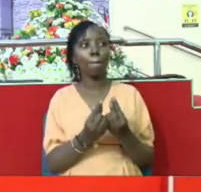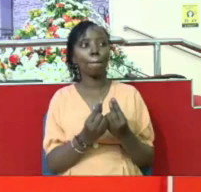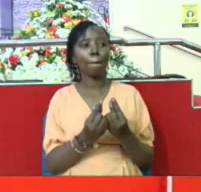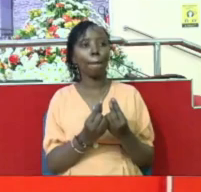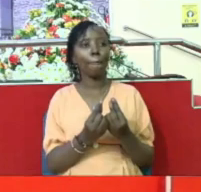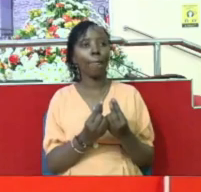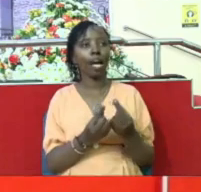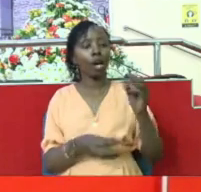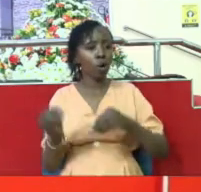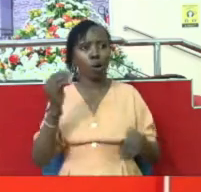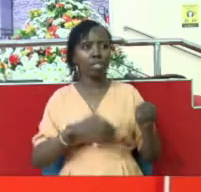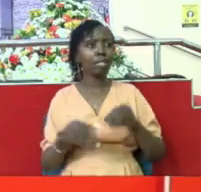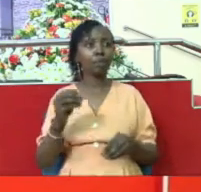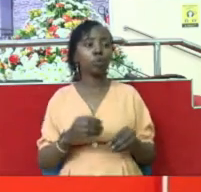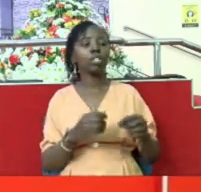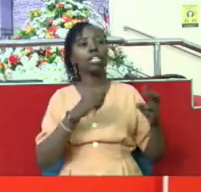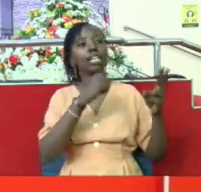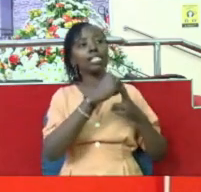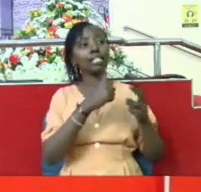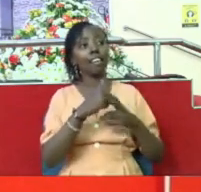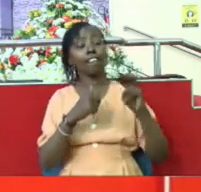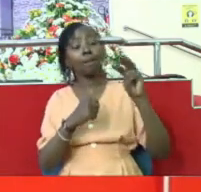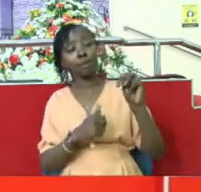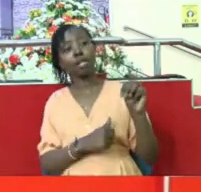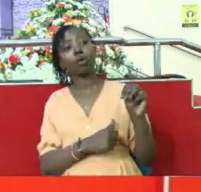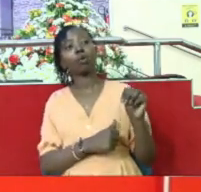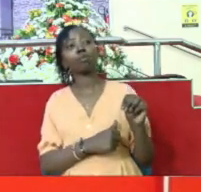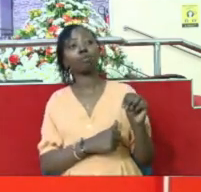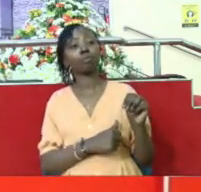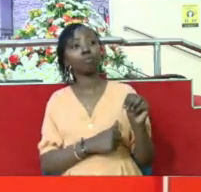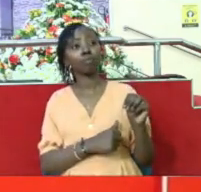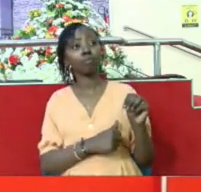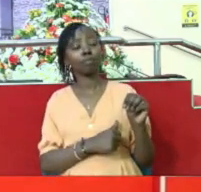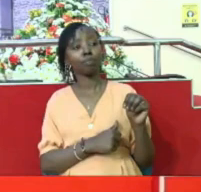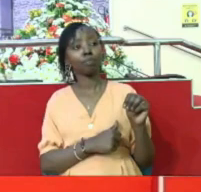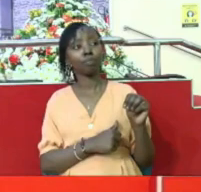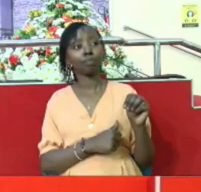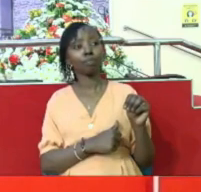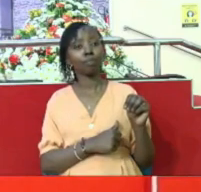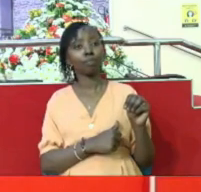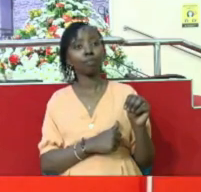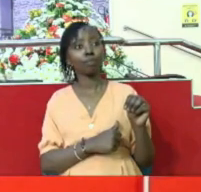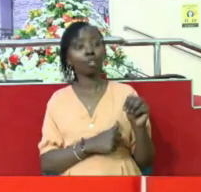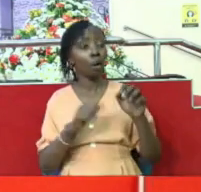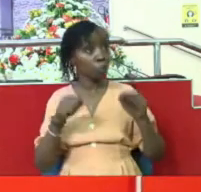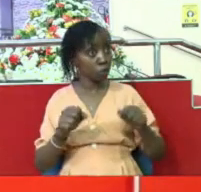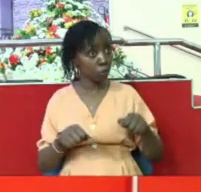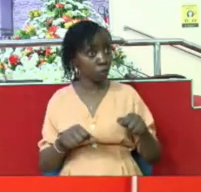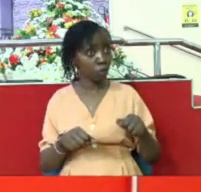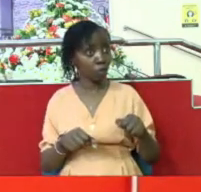million. Yani kila kanisa ndogo ya nyumbani inachangisha milioni. First I thought. Kadhani. Is it possible? Inawezekana.